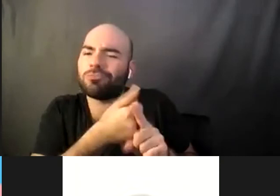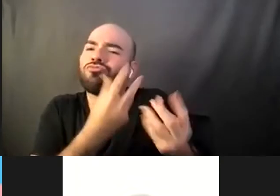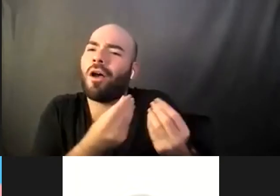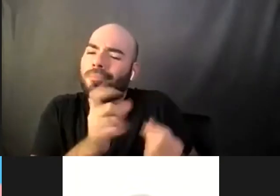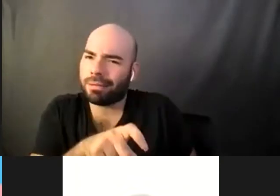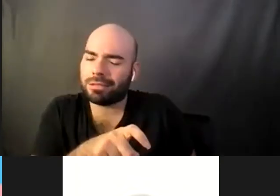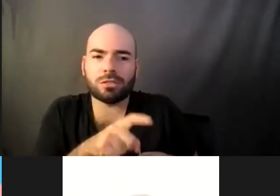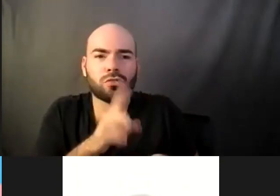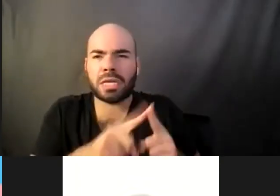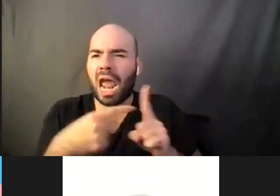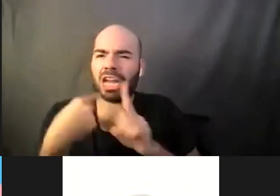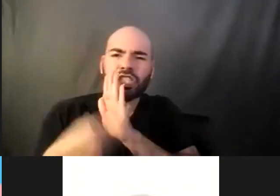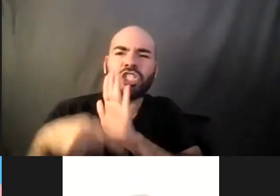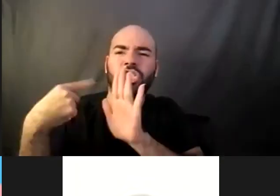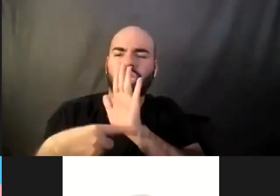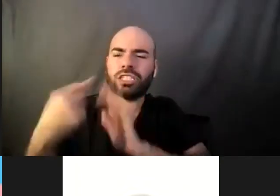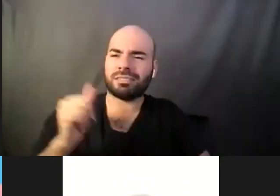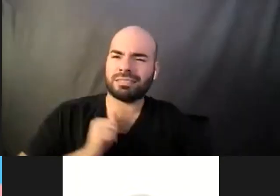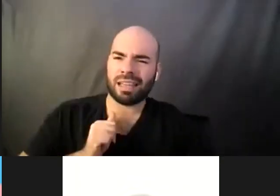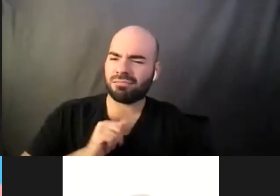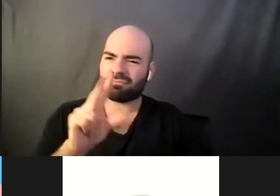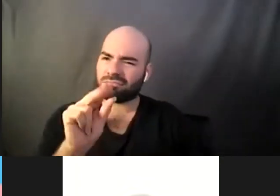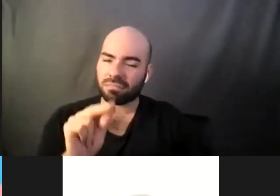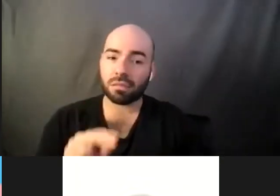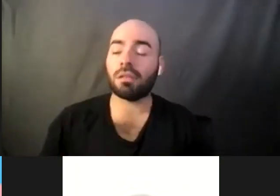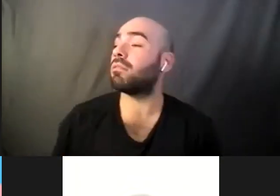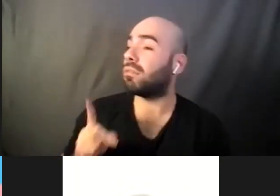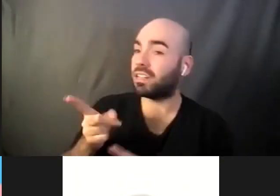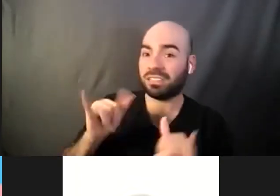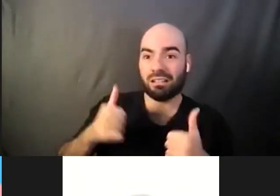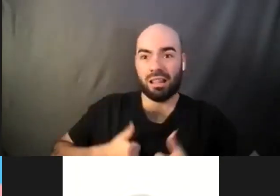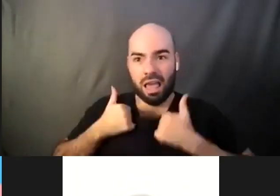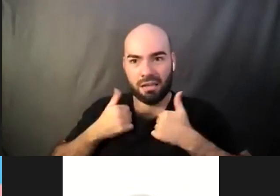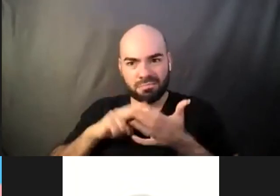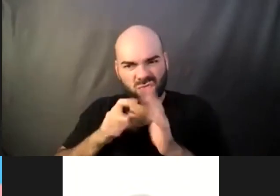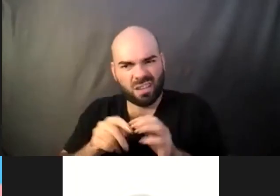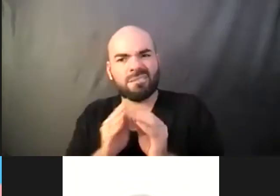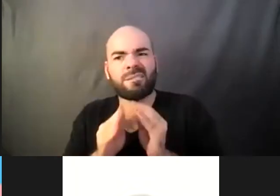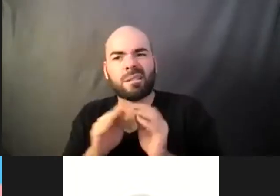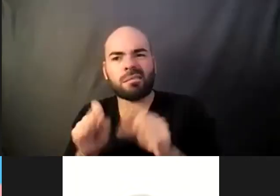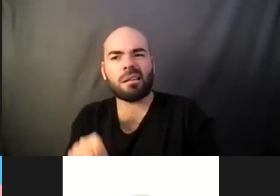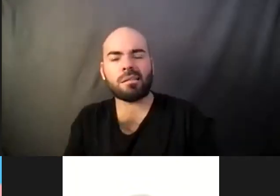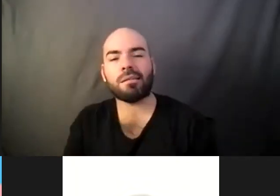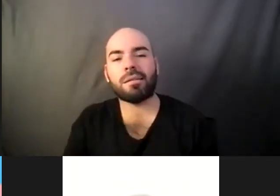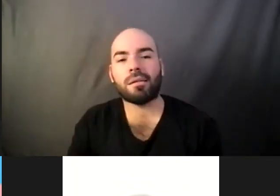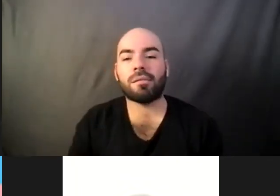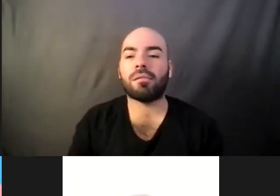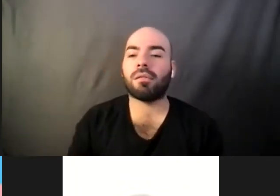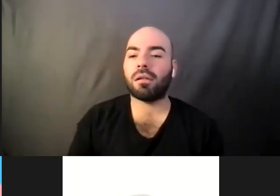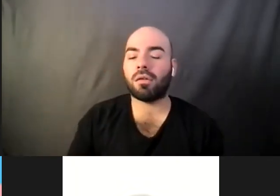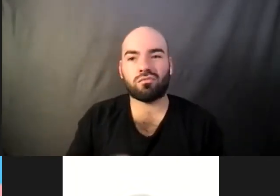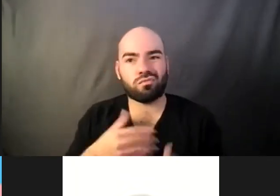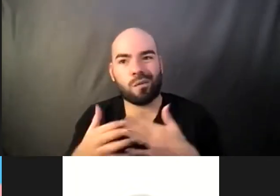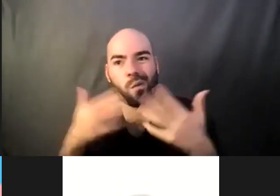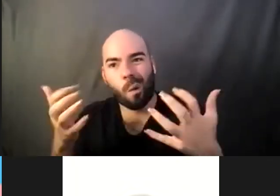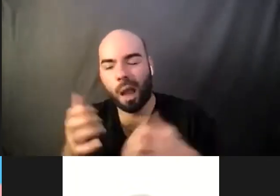mistake that you make, you know, if you're still alive, you still have a chance to fix it and, you know, do the thing you want to do or that you